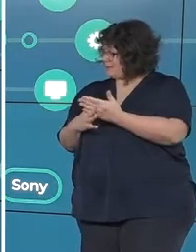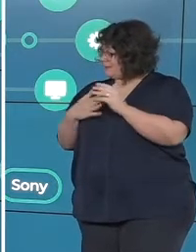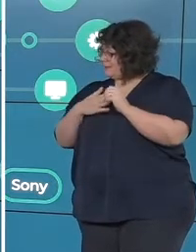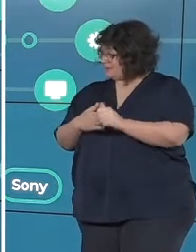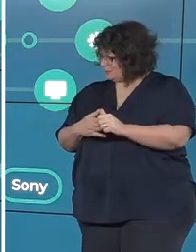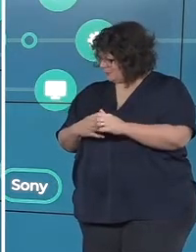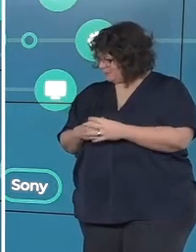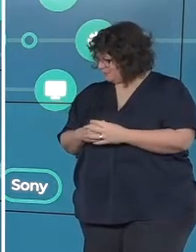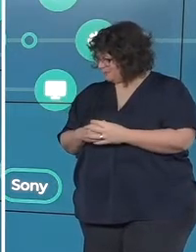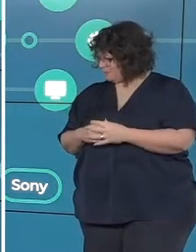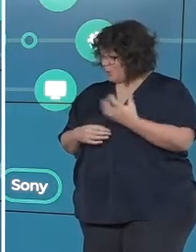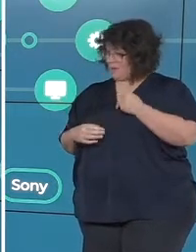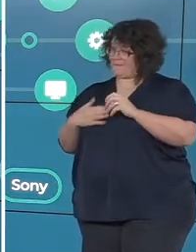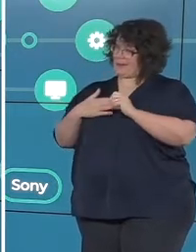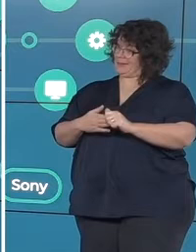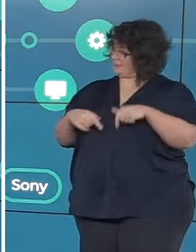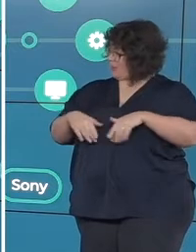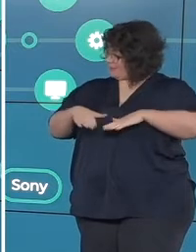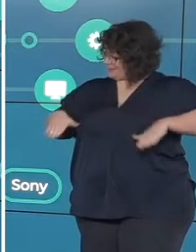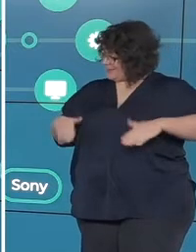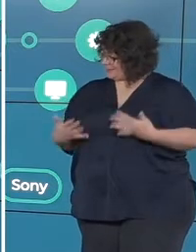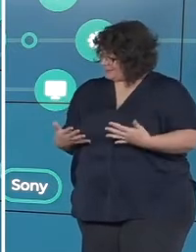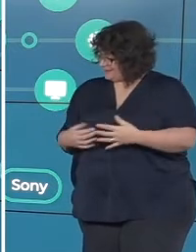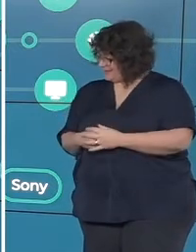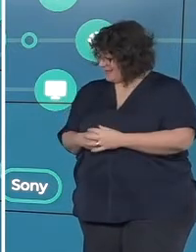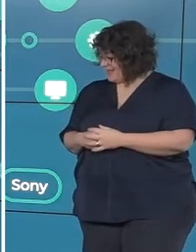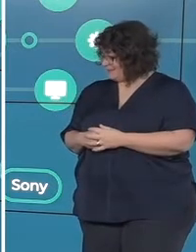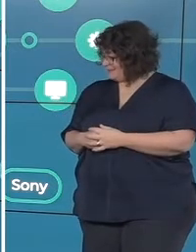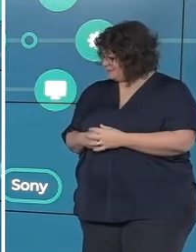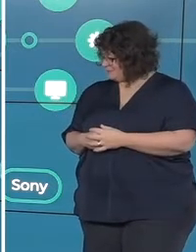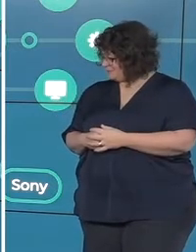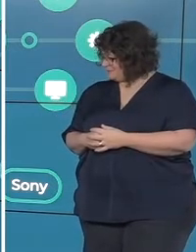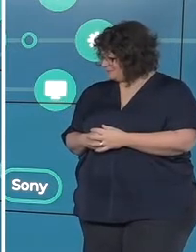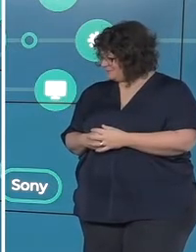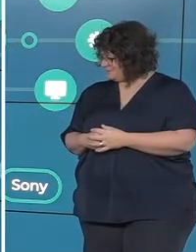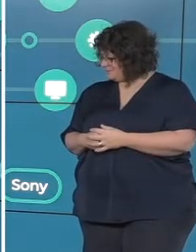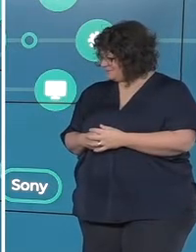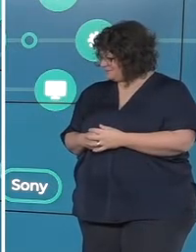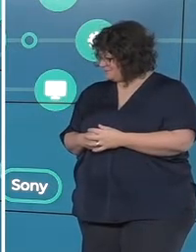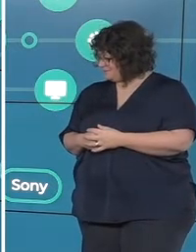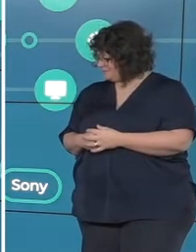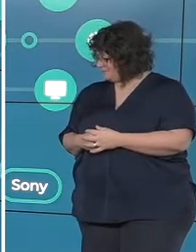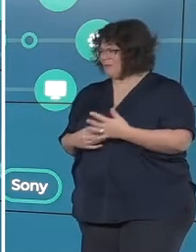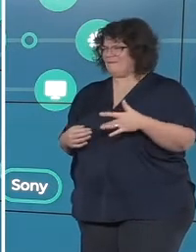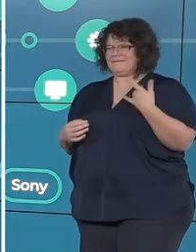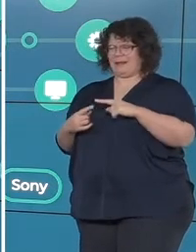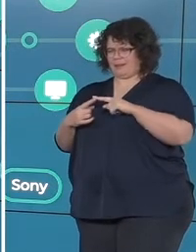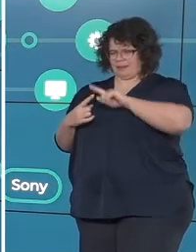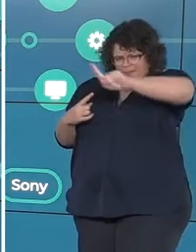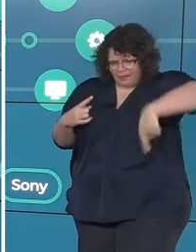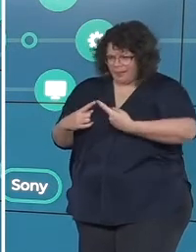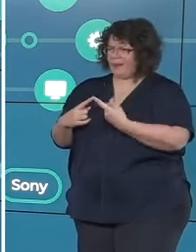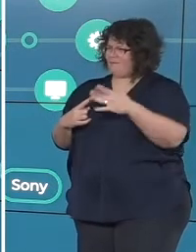Truly, this is kind of full circle, if you think about it, from this morning, when Caroline Casey came up on stage and she talked about this